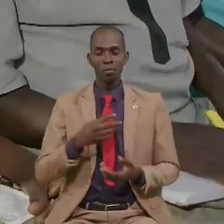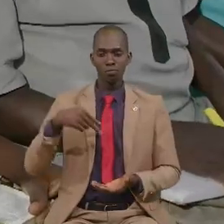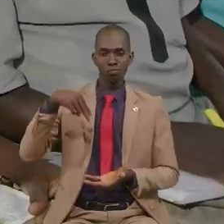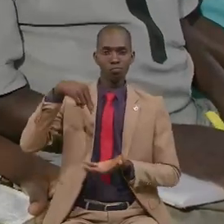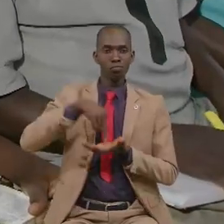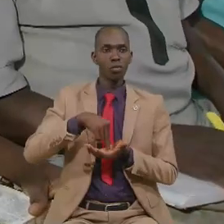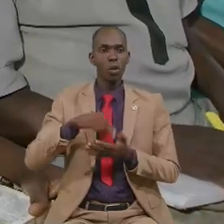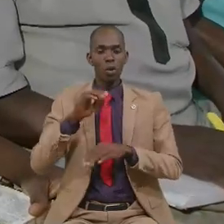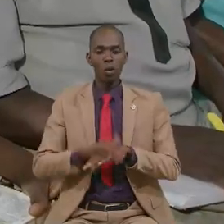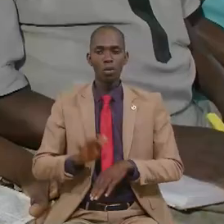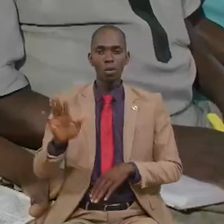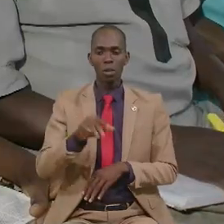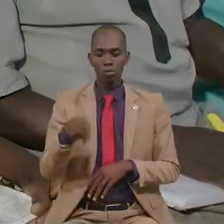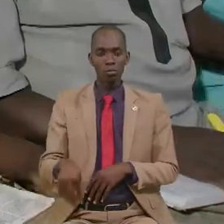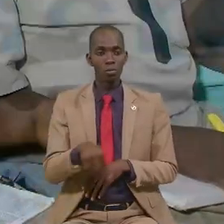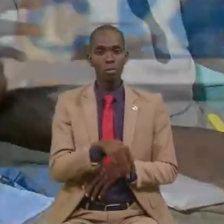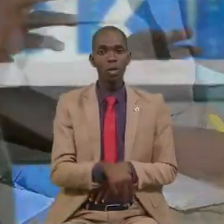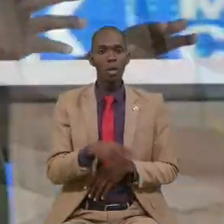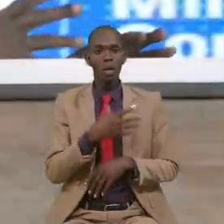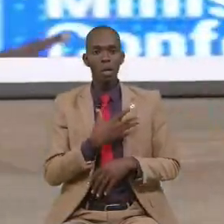upon their feet, an